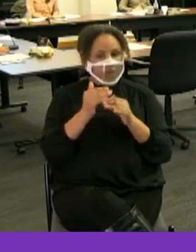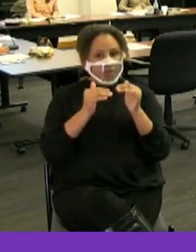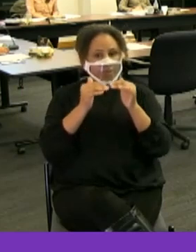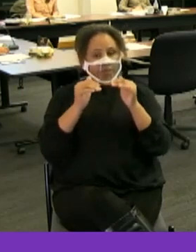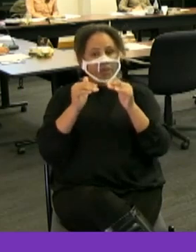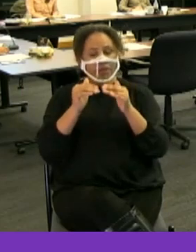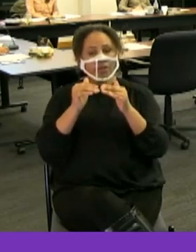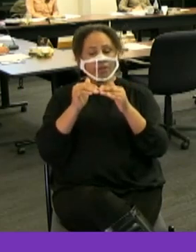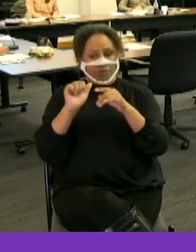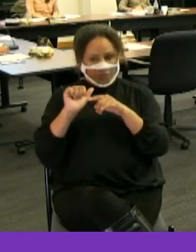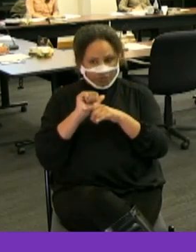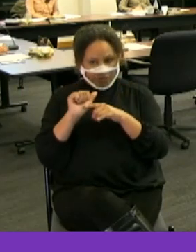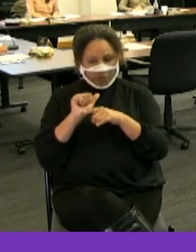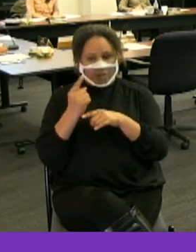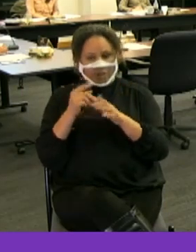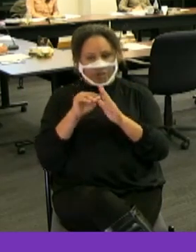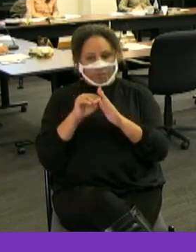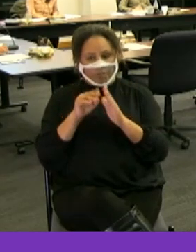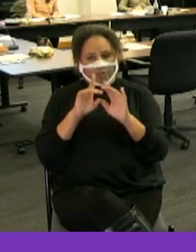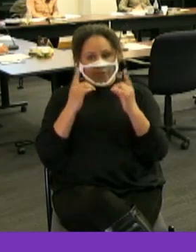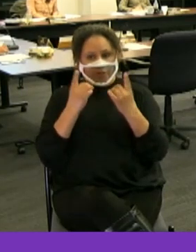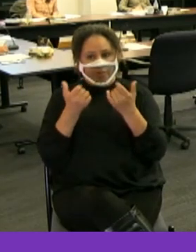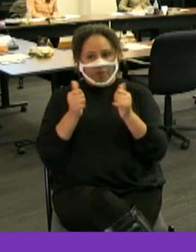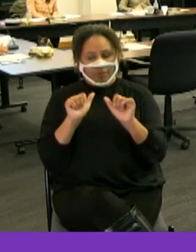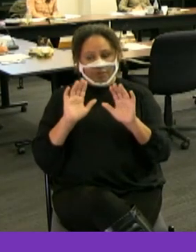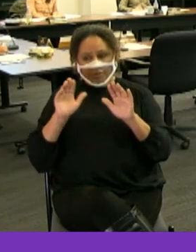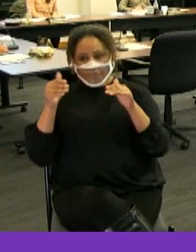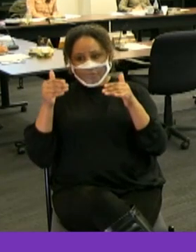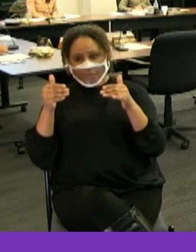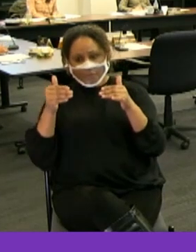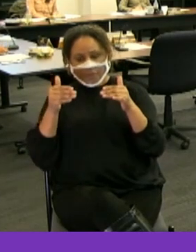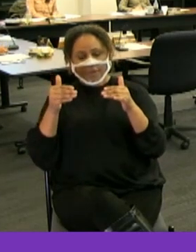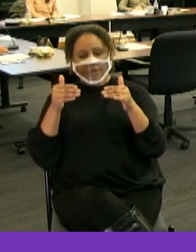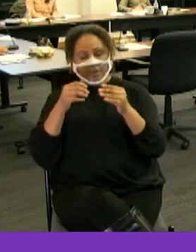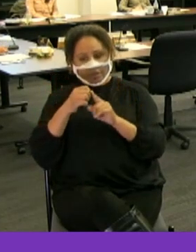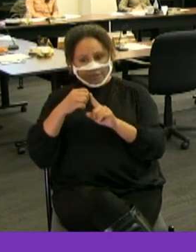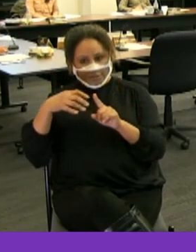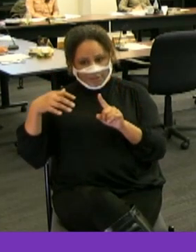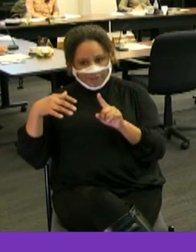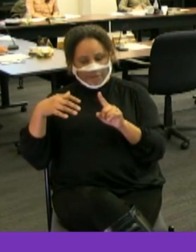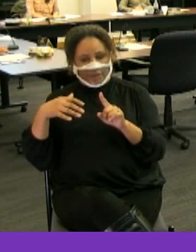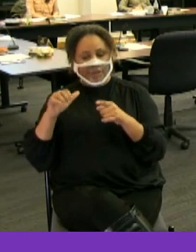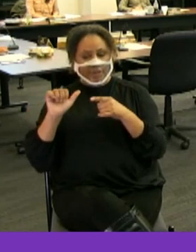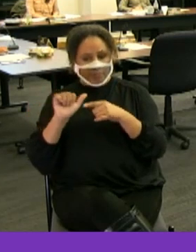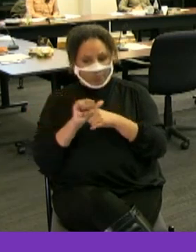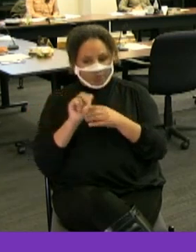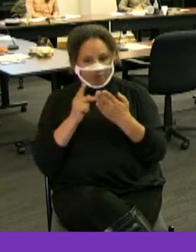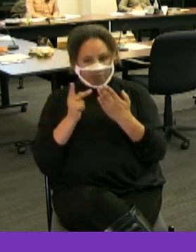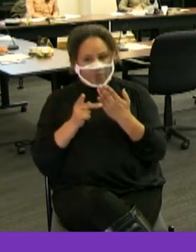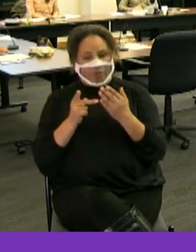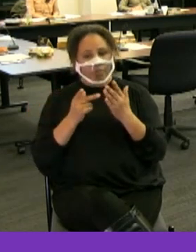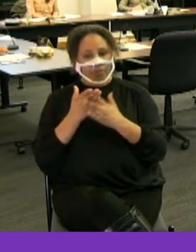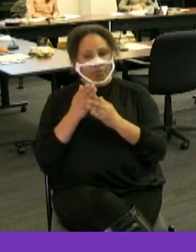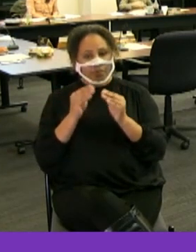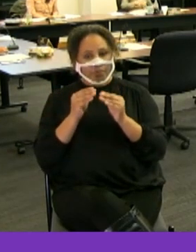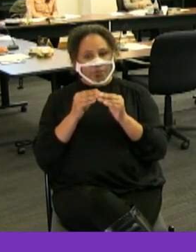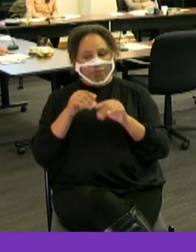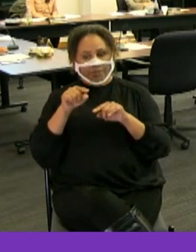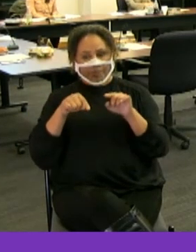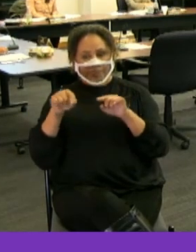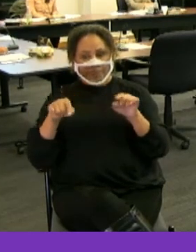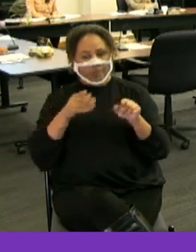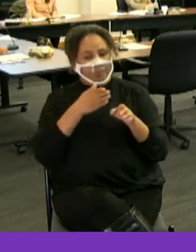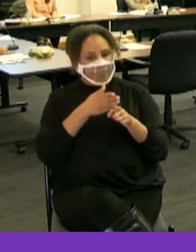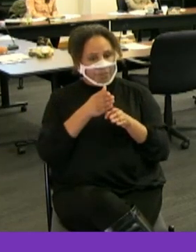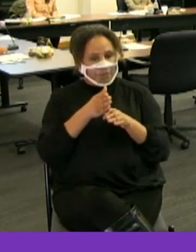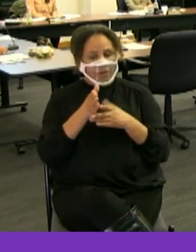one model for the department's efforts, which are focusing on extending apprenticeships programs to a broader range of industries, which you'll find came up